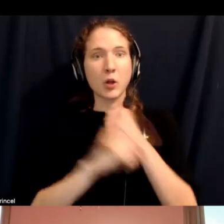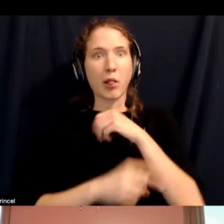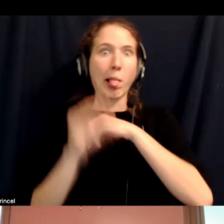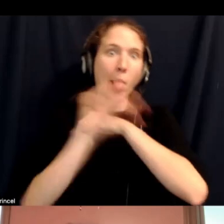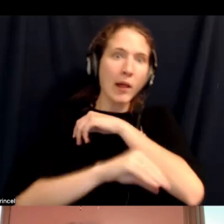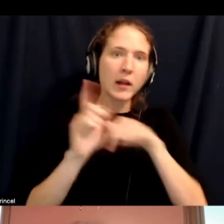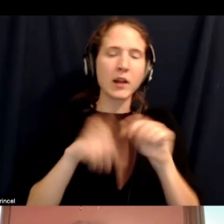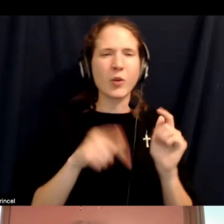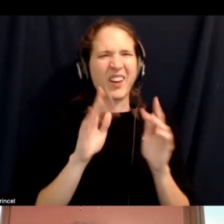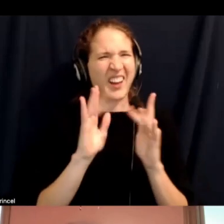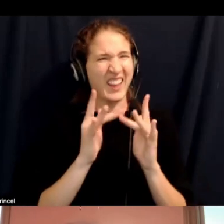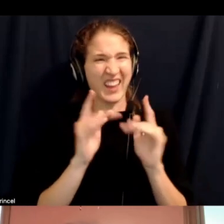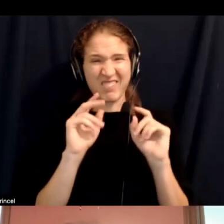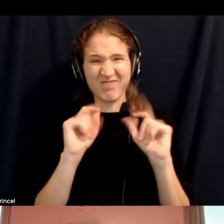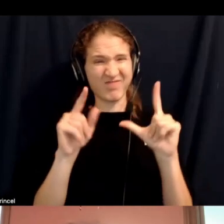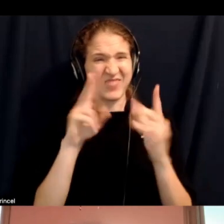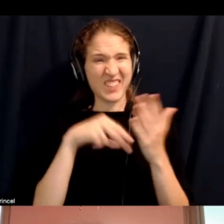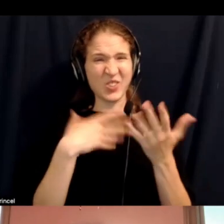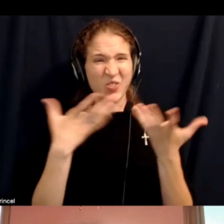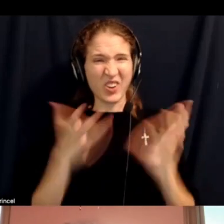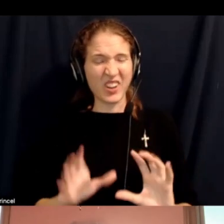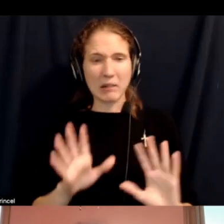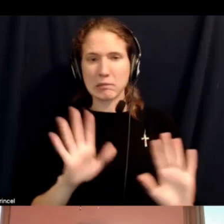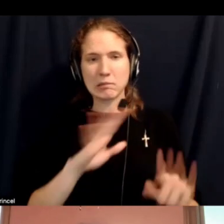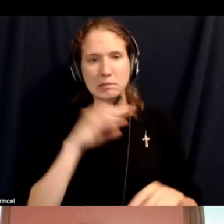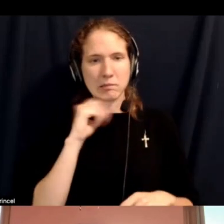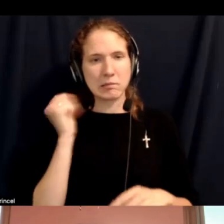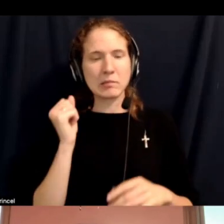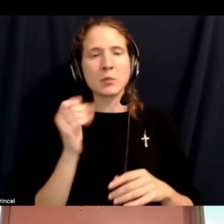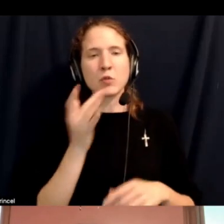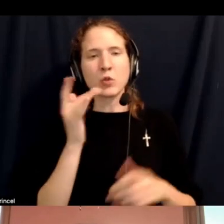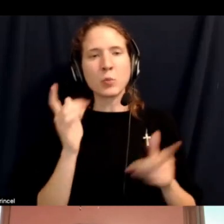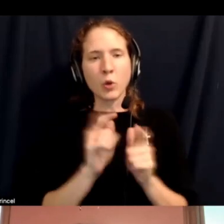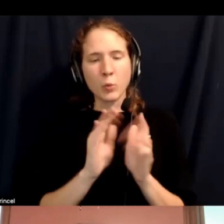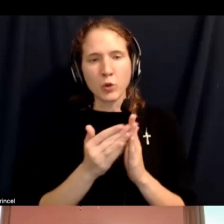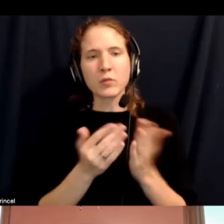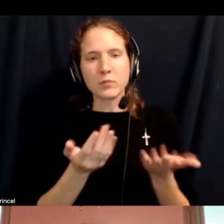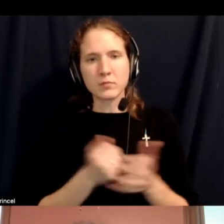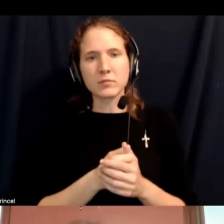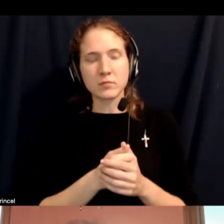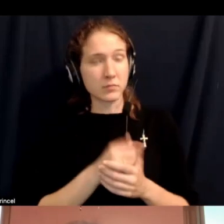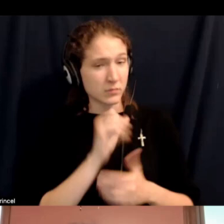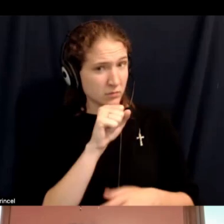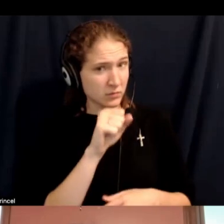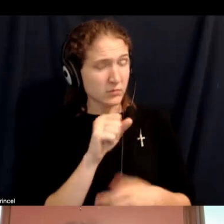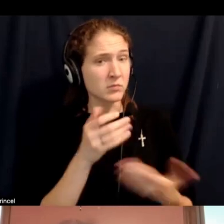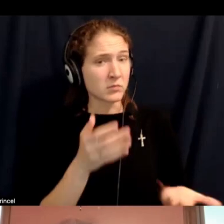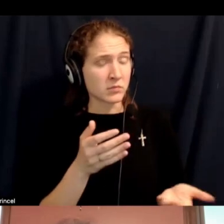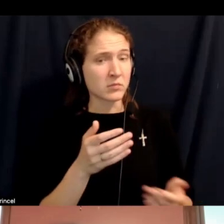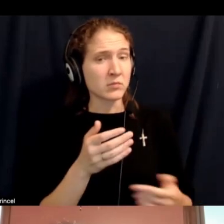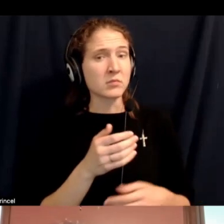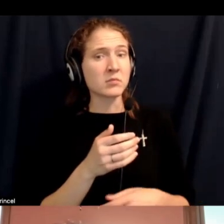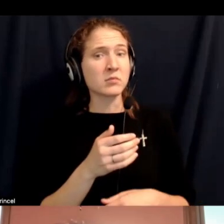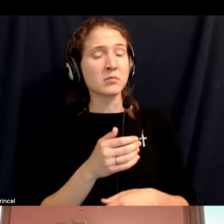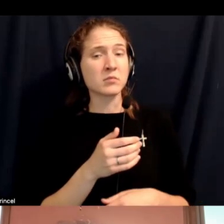So, but really, I just, no. Yeah. No, I get So, it. Well, yes. I cut this short at this